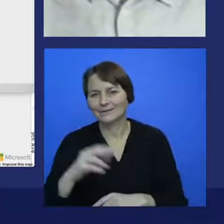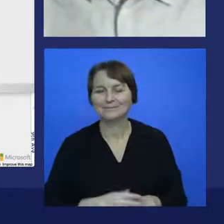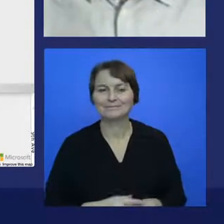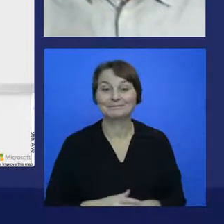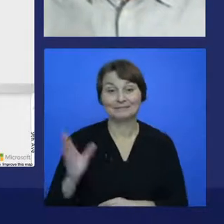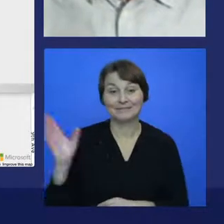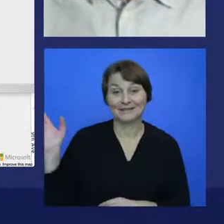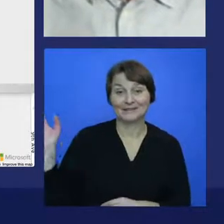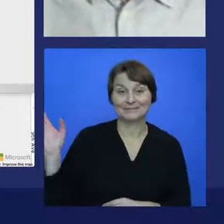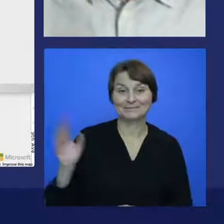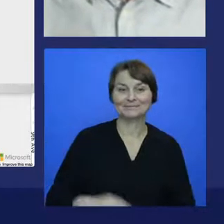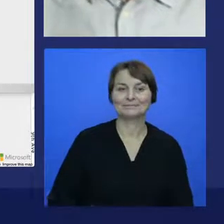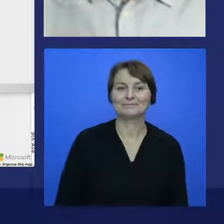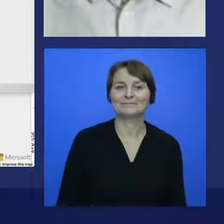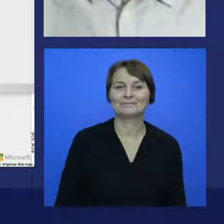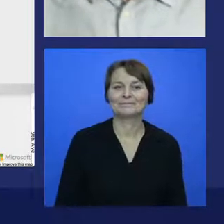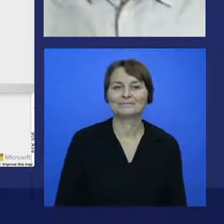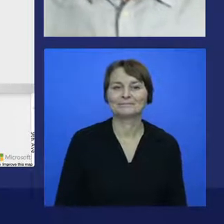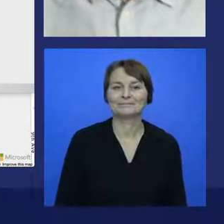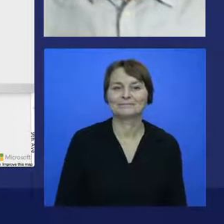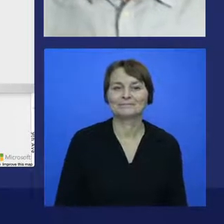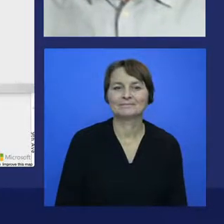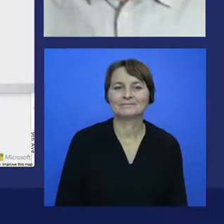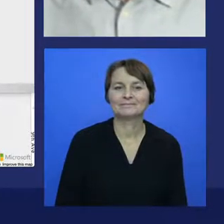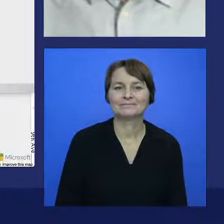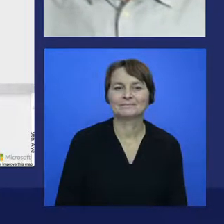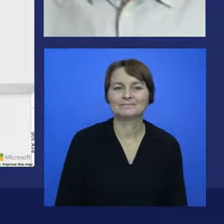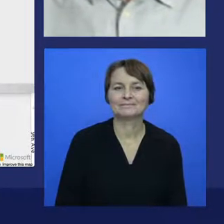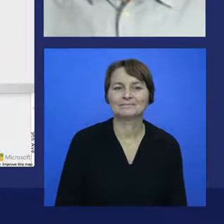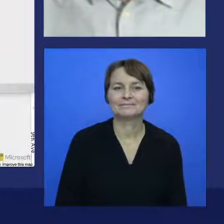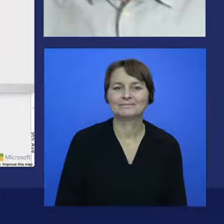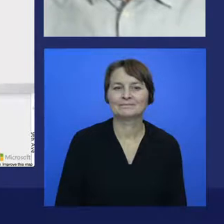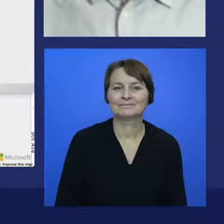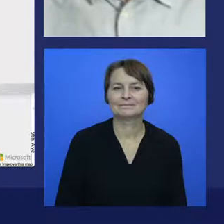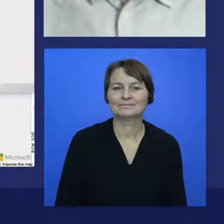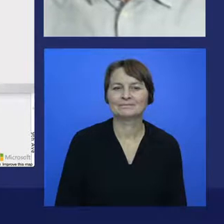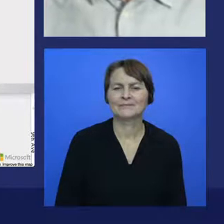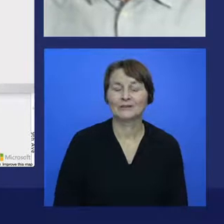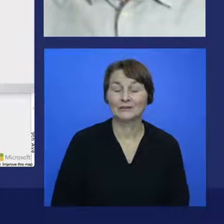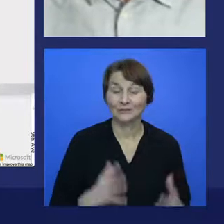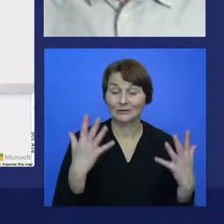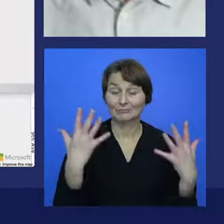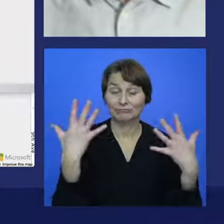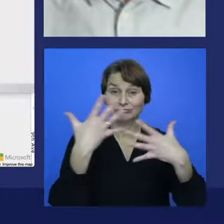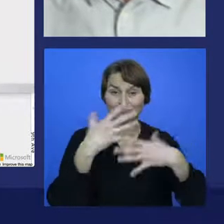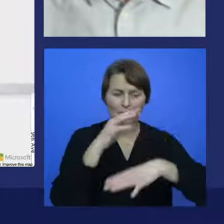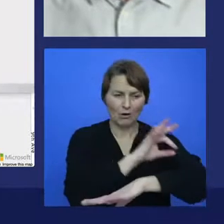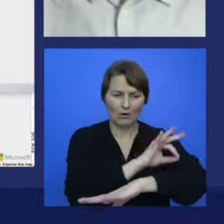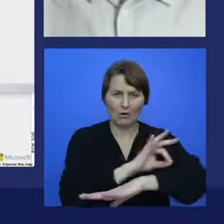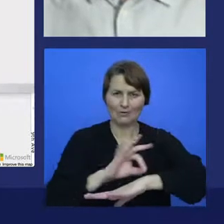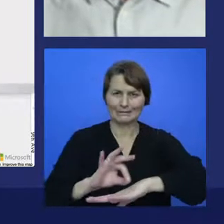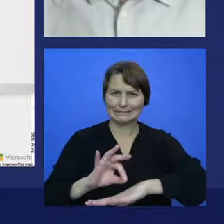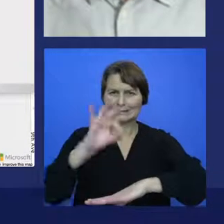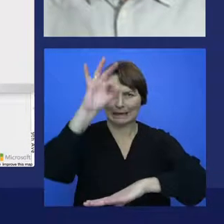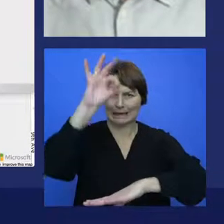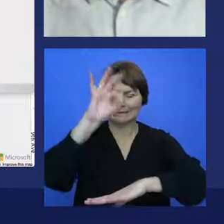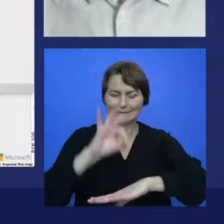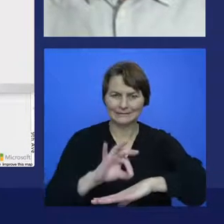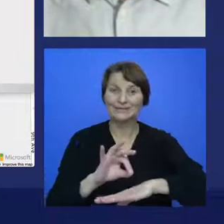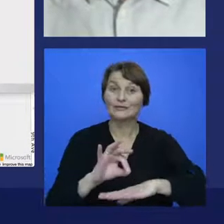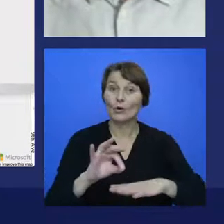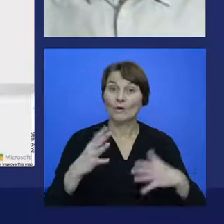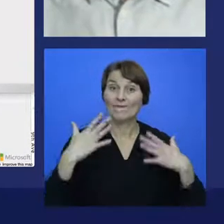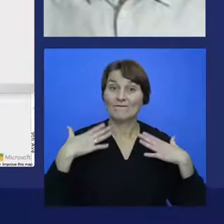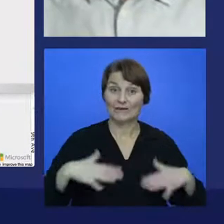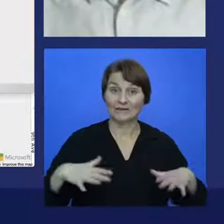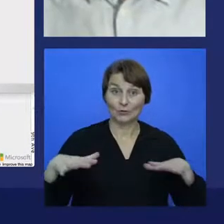this. So this is a very complicated architectural diagram of a physical space. So this is